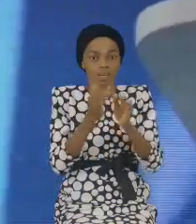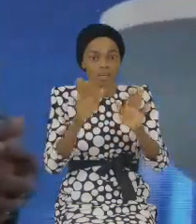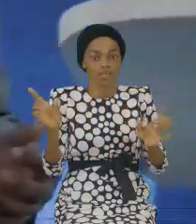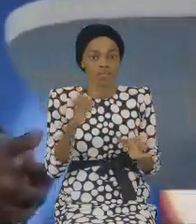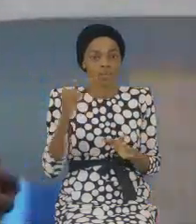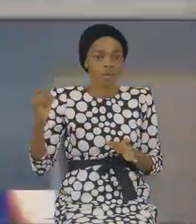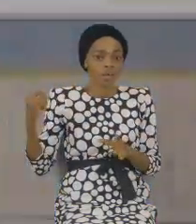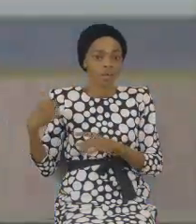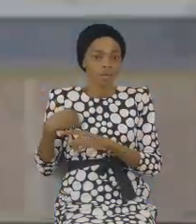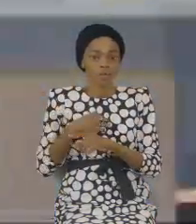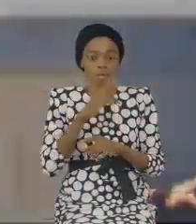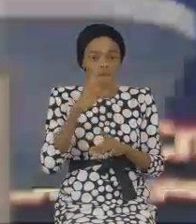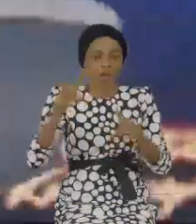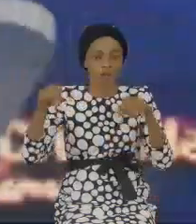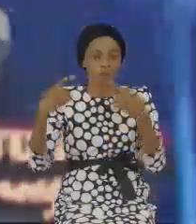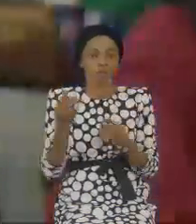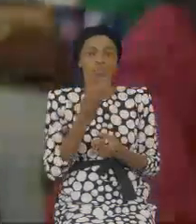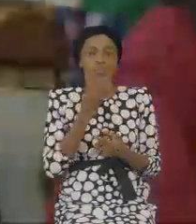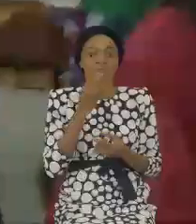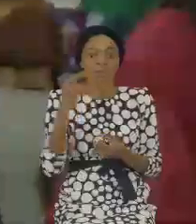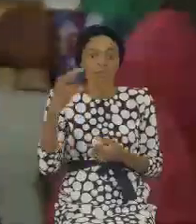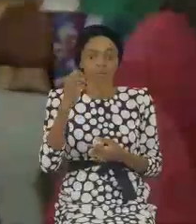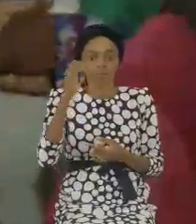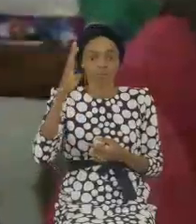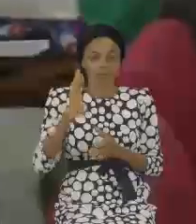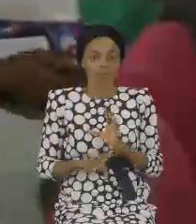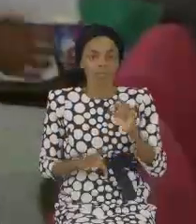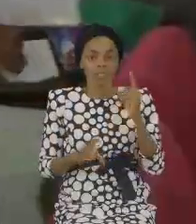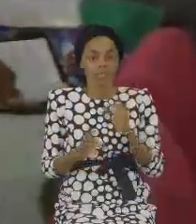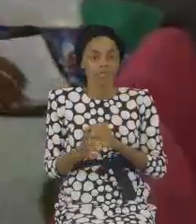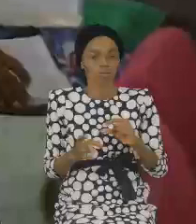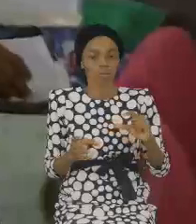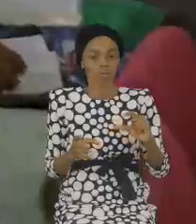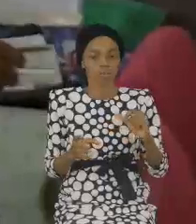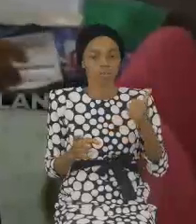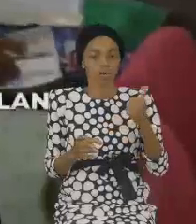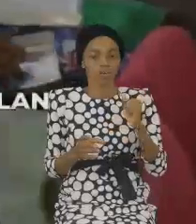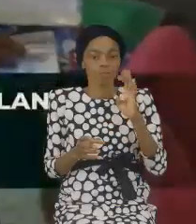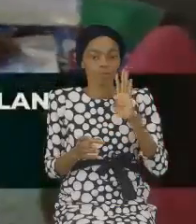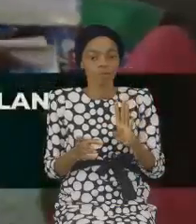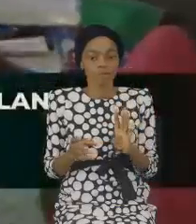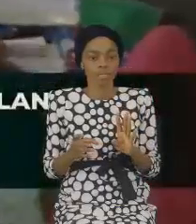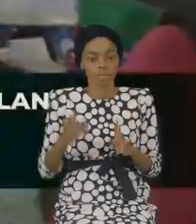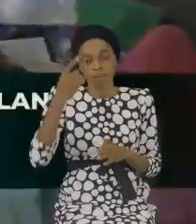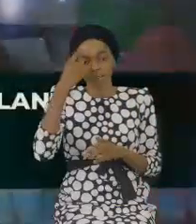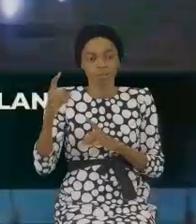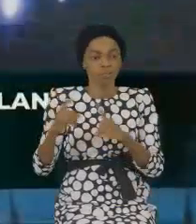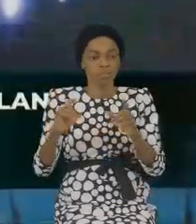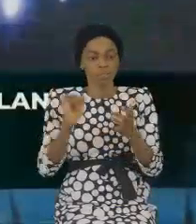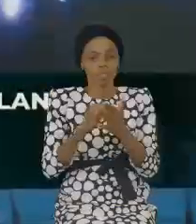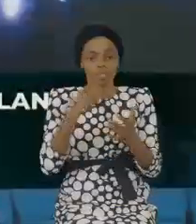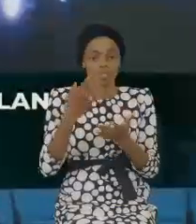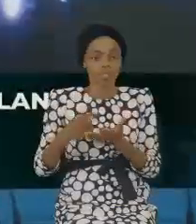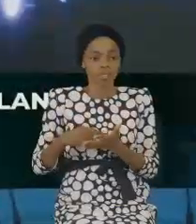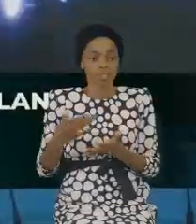In Hebrews chapter 11, reading from verse 14, it says, Hebrews 11 verse 14, for they that say such things